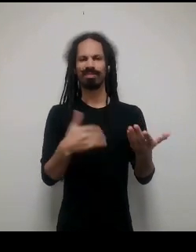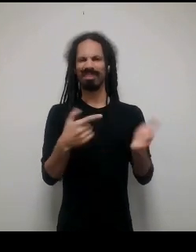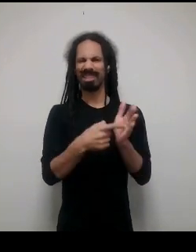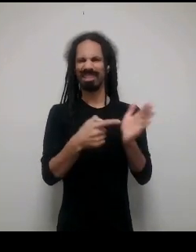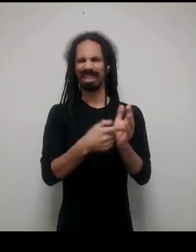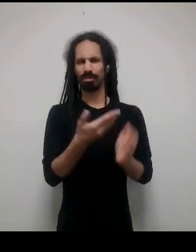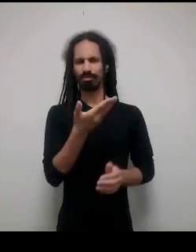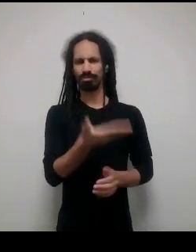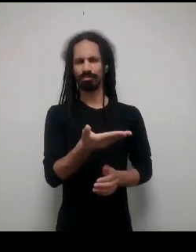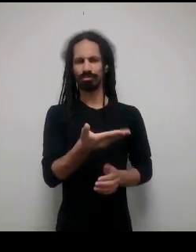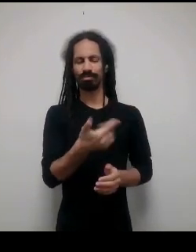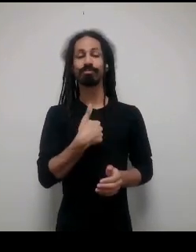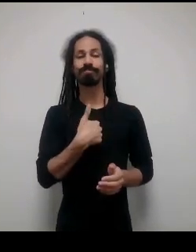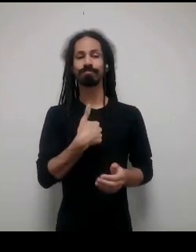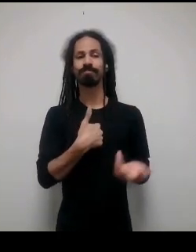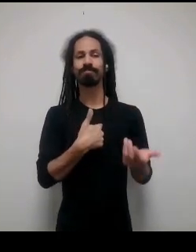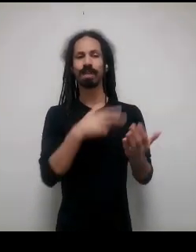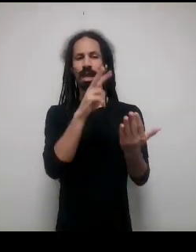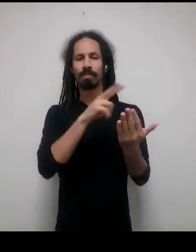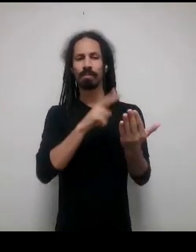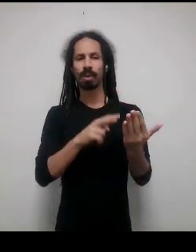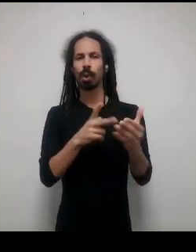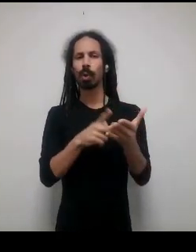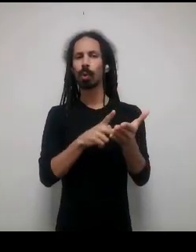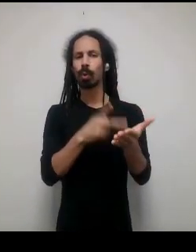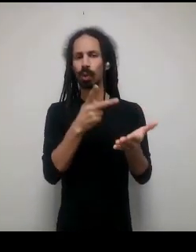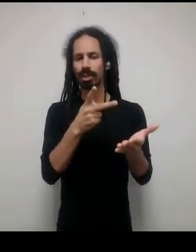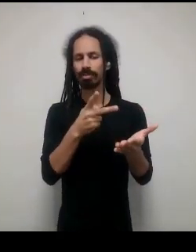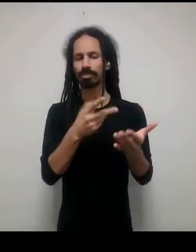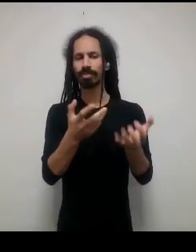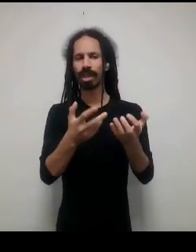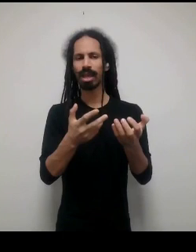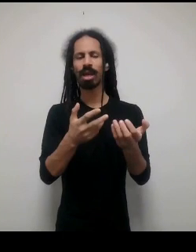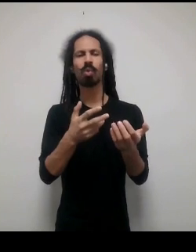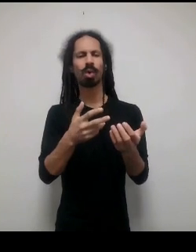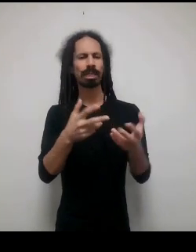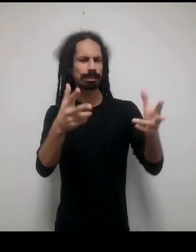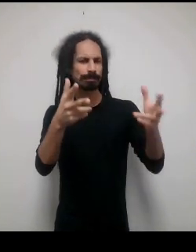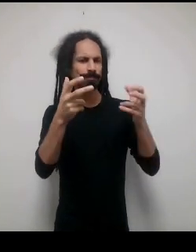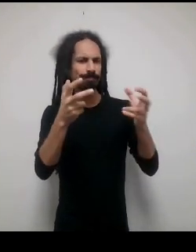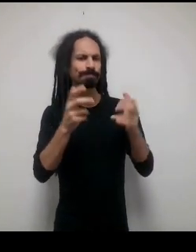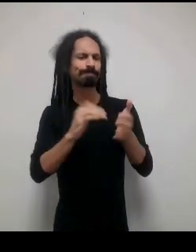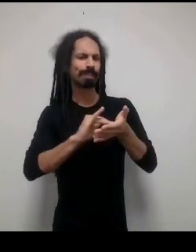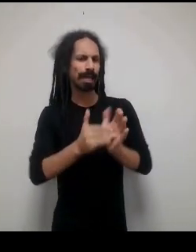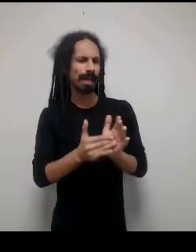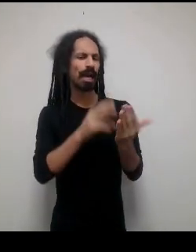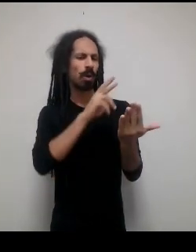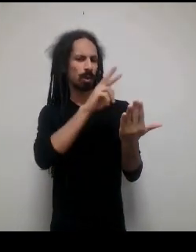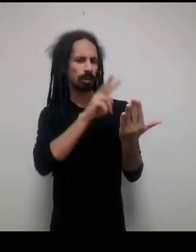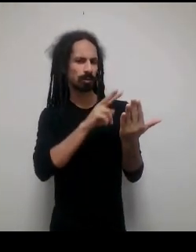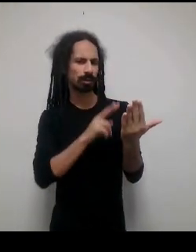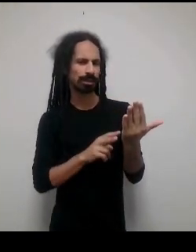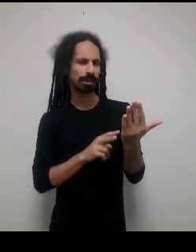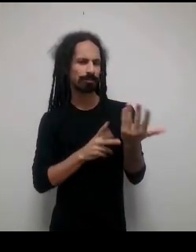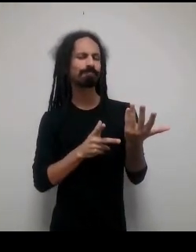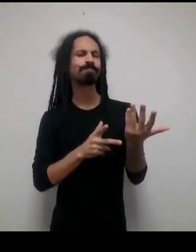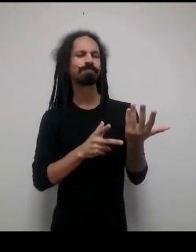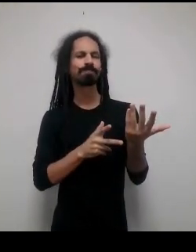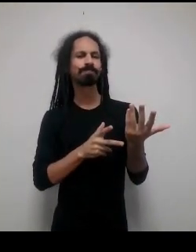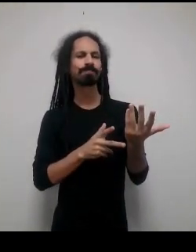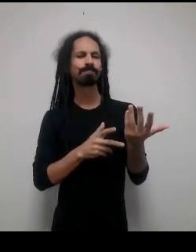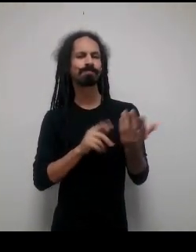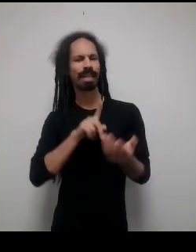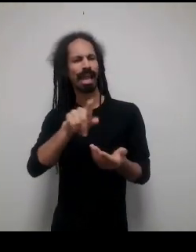I'm going to read it 2 times and I want you to listen for the way that I read it. And I want you to think which example is